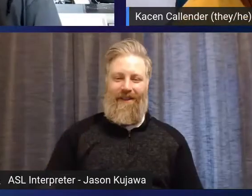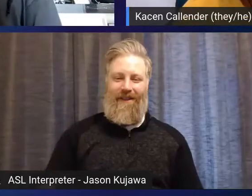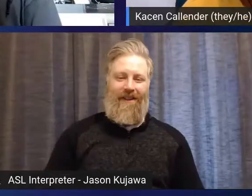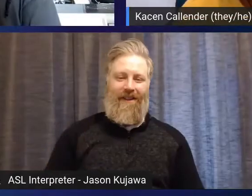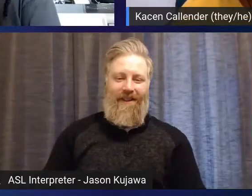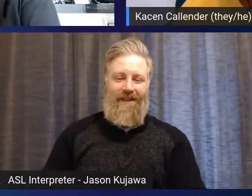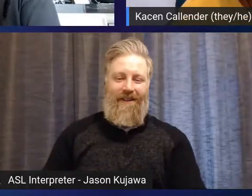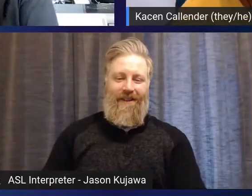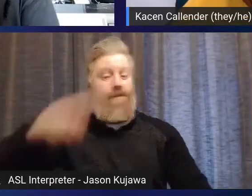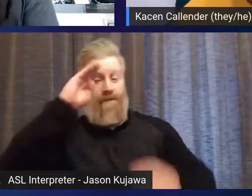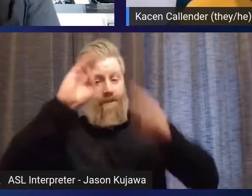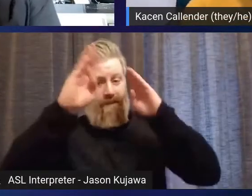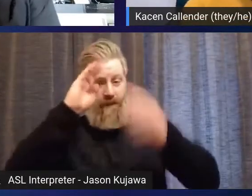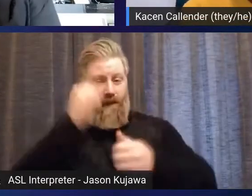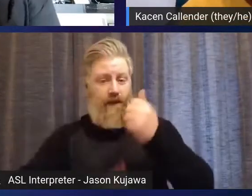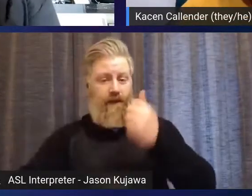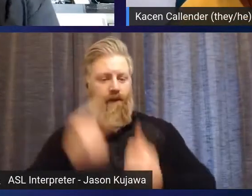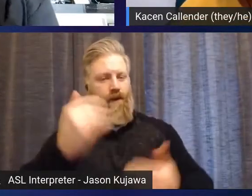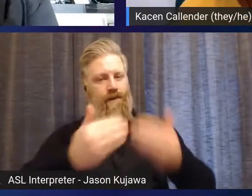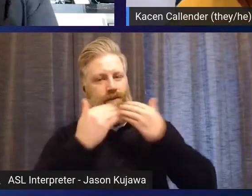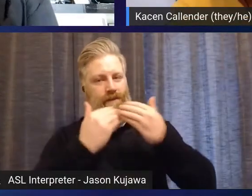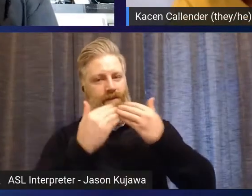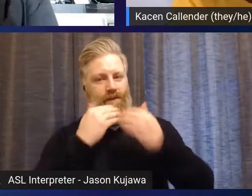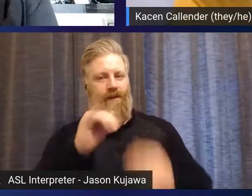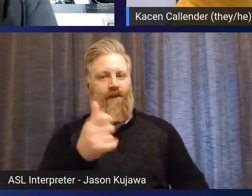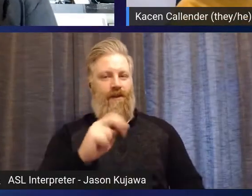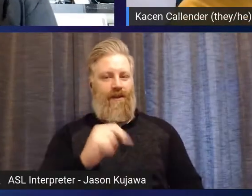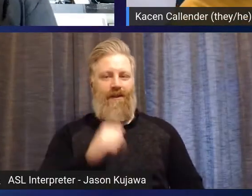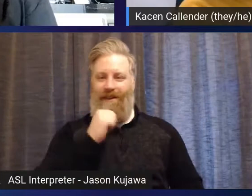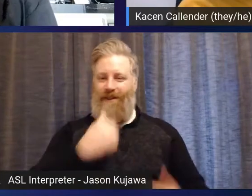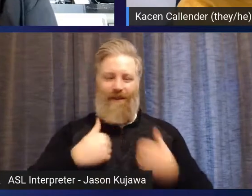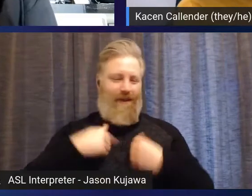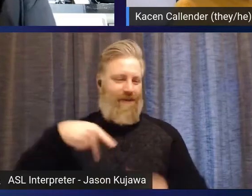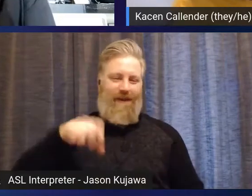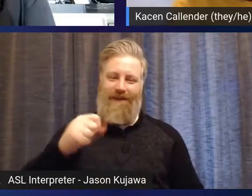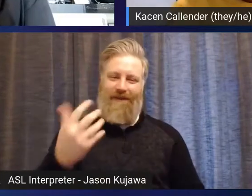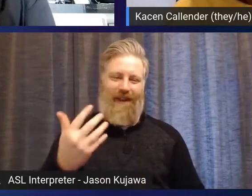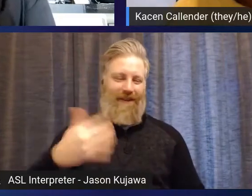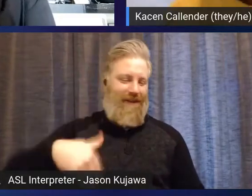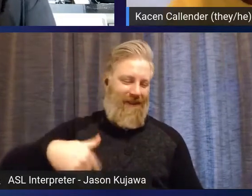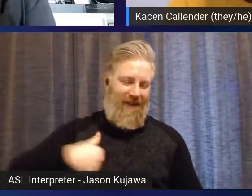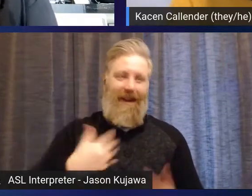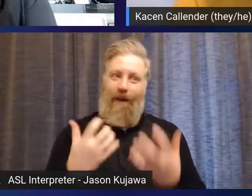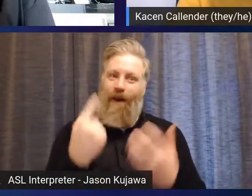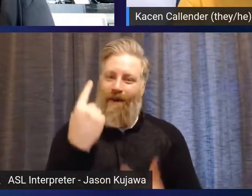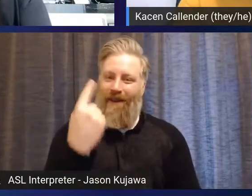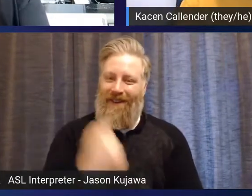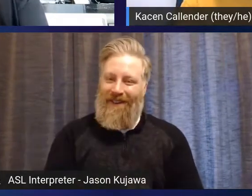Hey, everyone. Thank you, Jason. I actually do not have a PlayStation 5 yet, but I do.